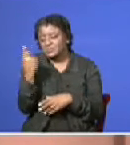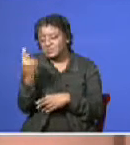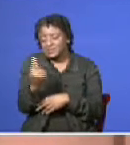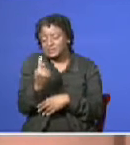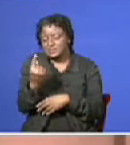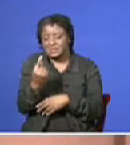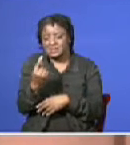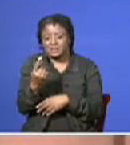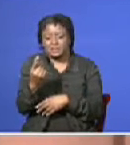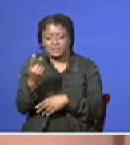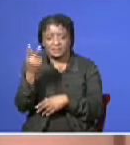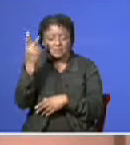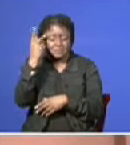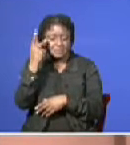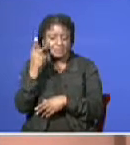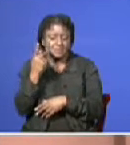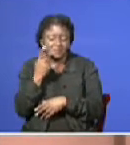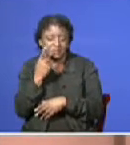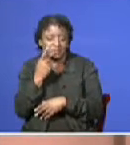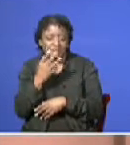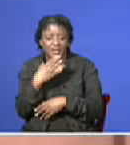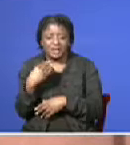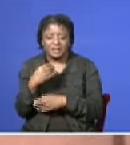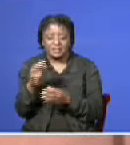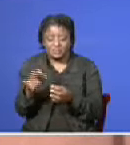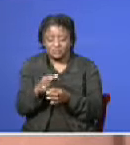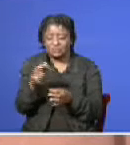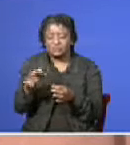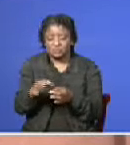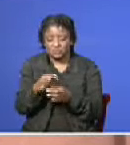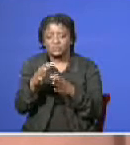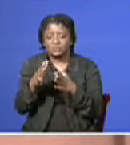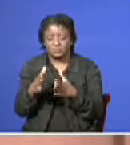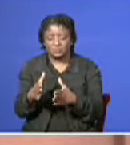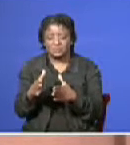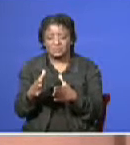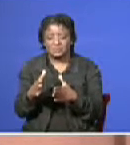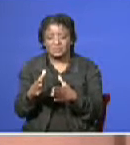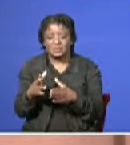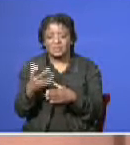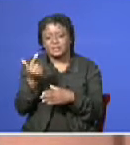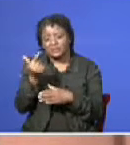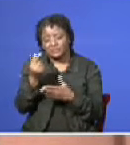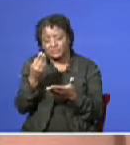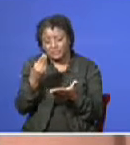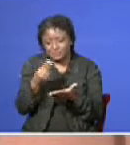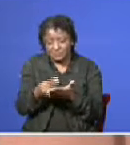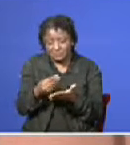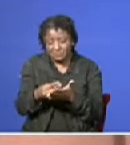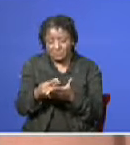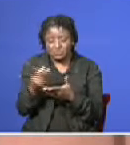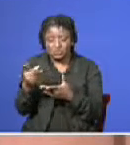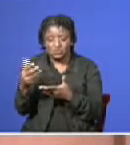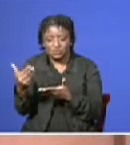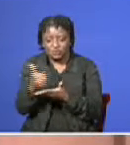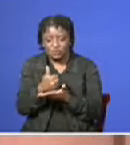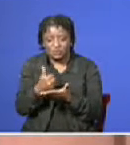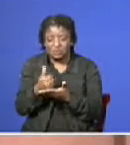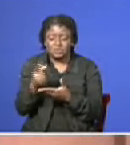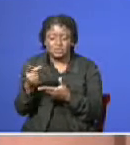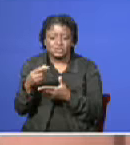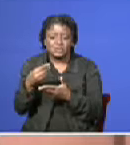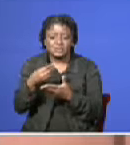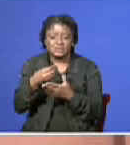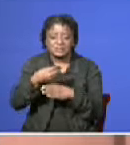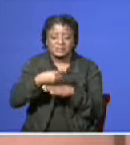mother and a seamstress, the few pennies that she made, she would have sent